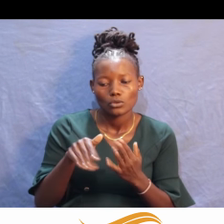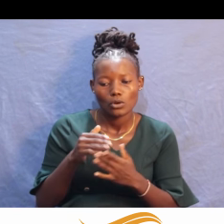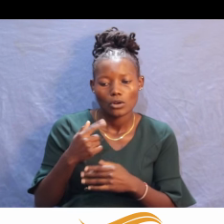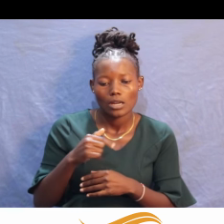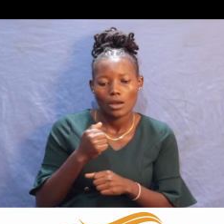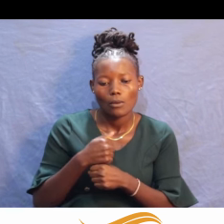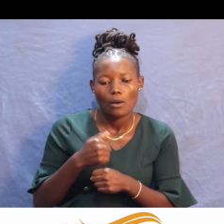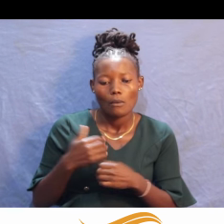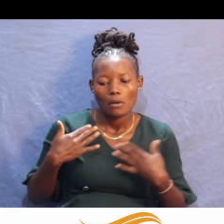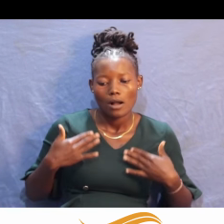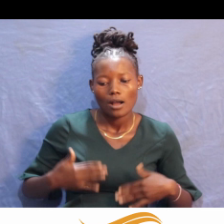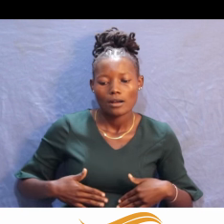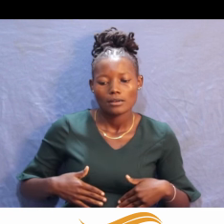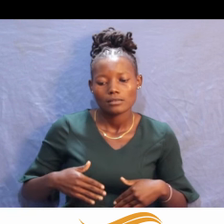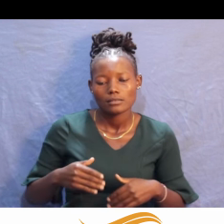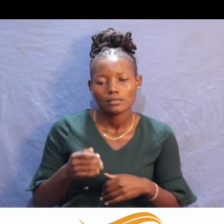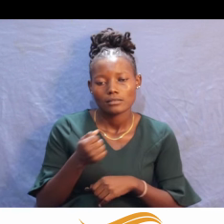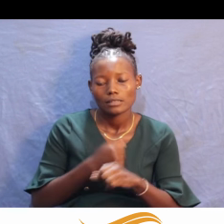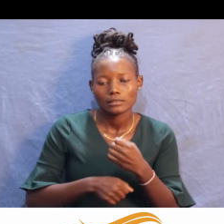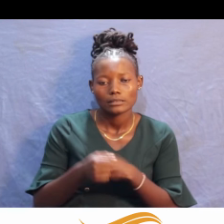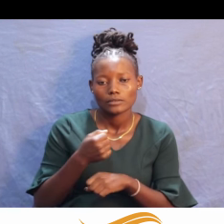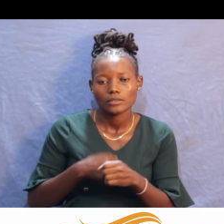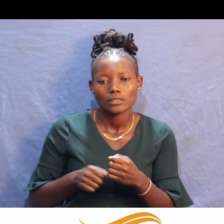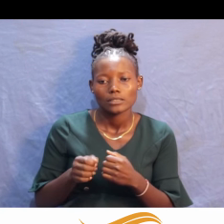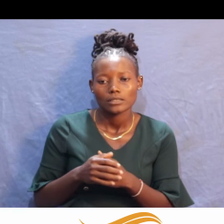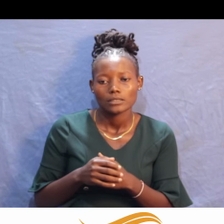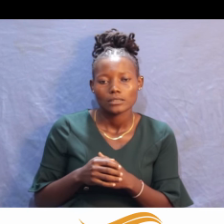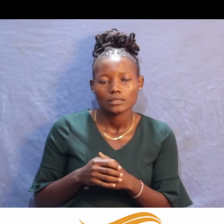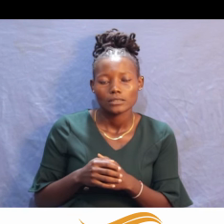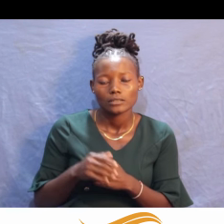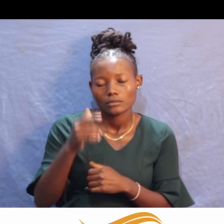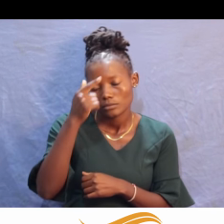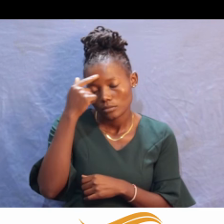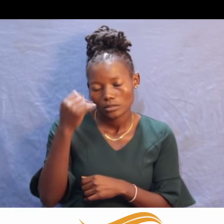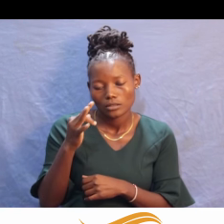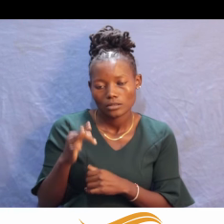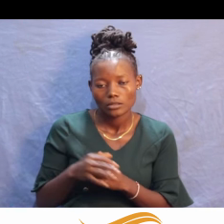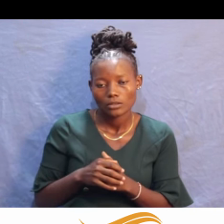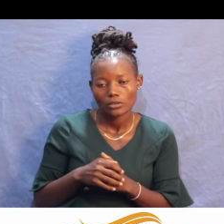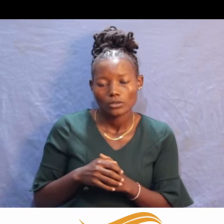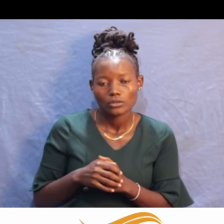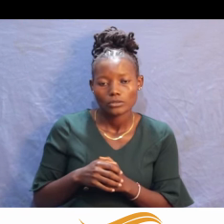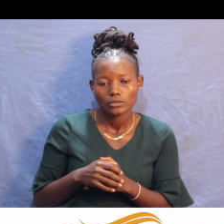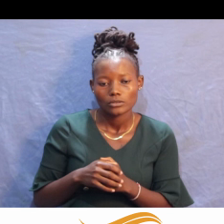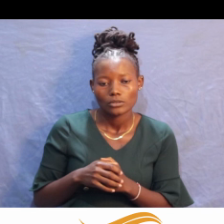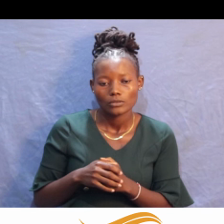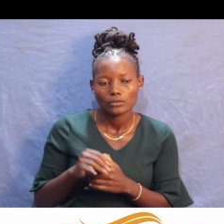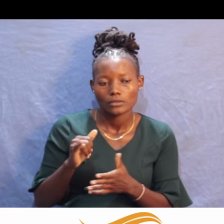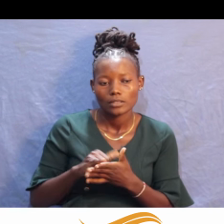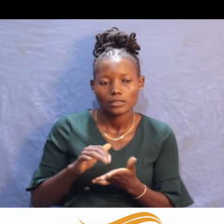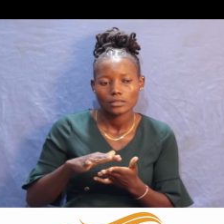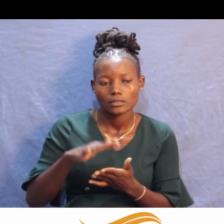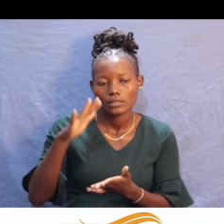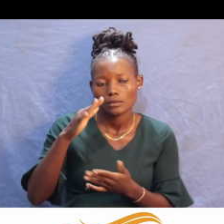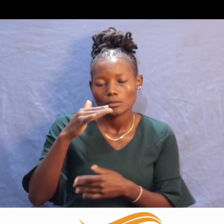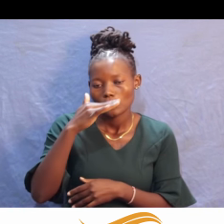somebody. And this big word, oxygen consumption, VO2 max, is what that is the most oxygen